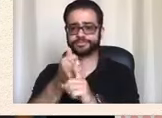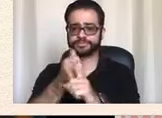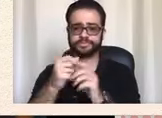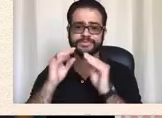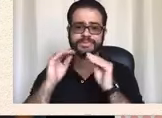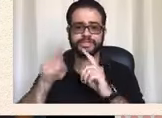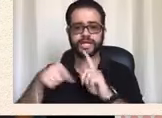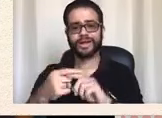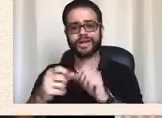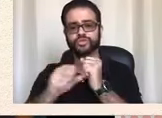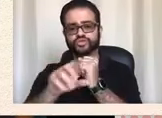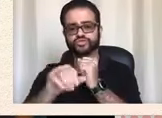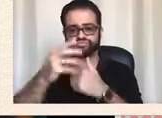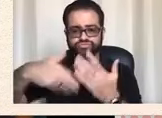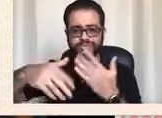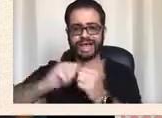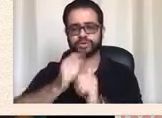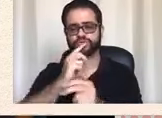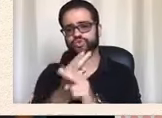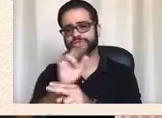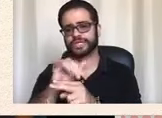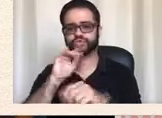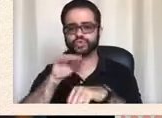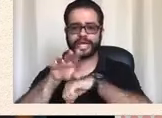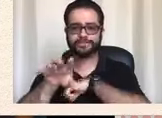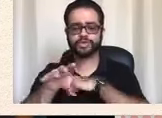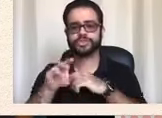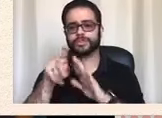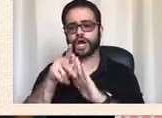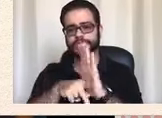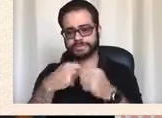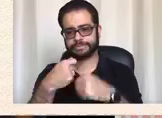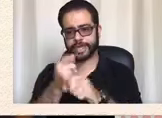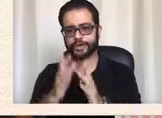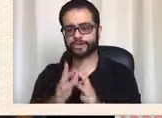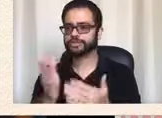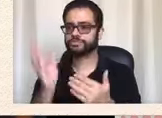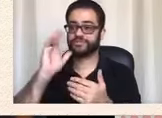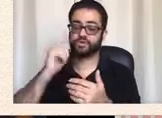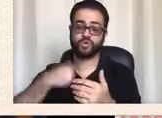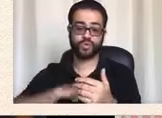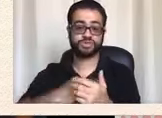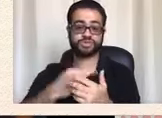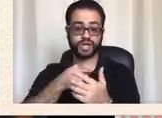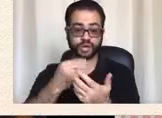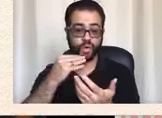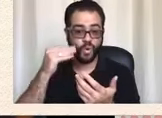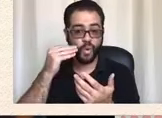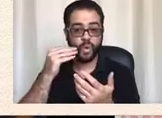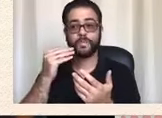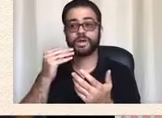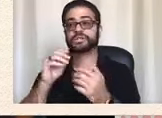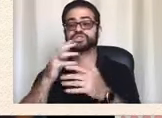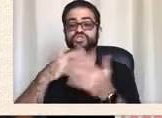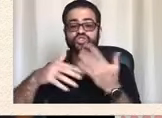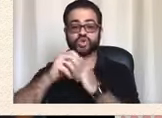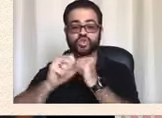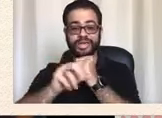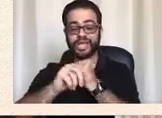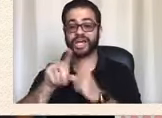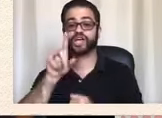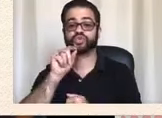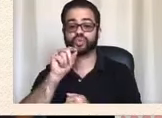social media to influence policymakers. So even before we were kind of all stuck at home, social media, Twitter especially, if you're